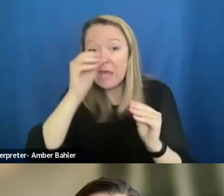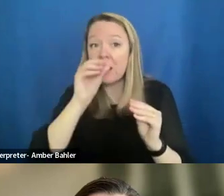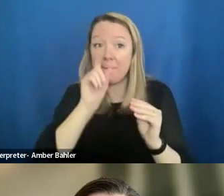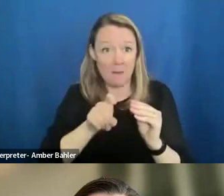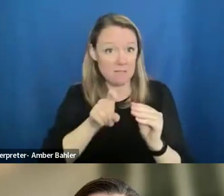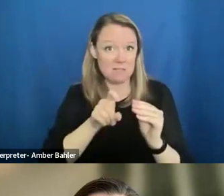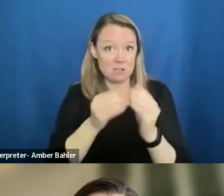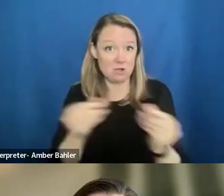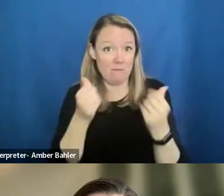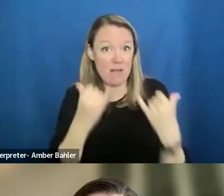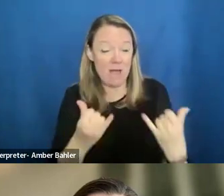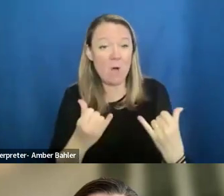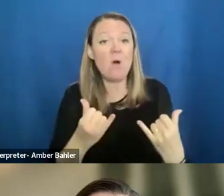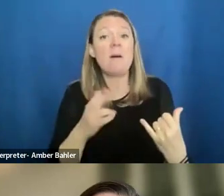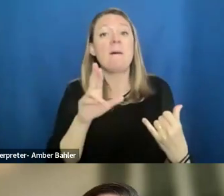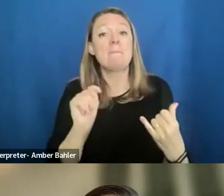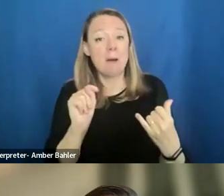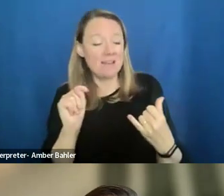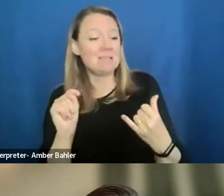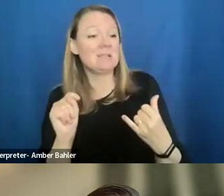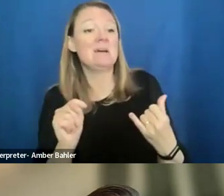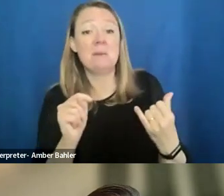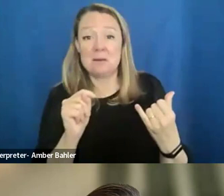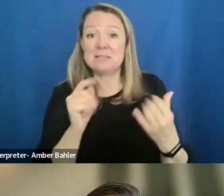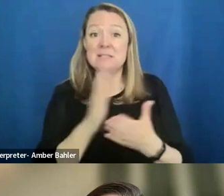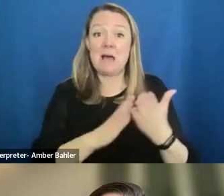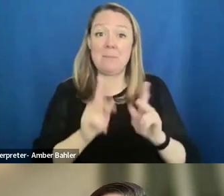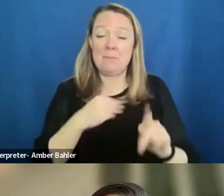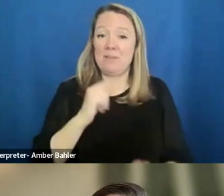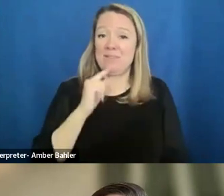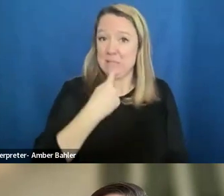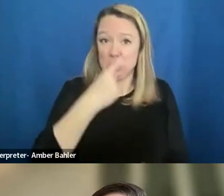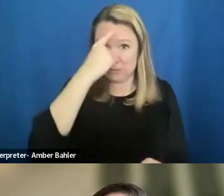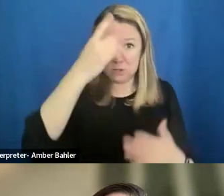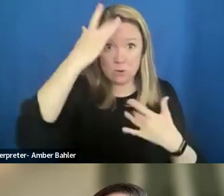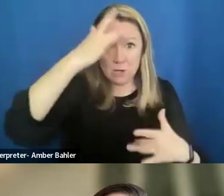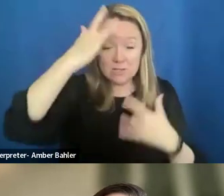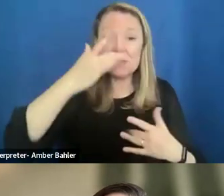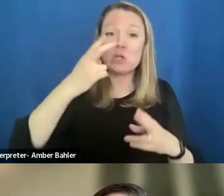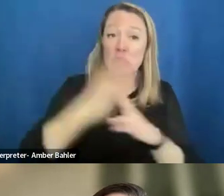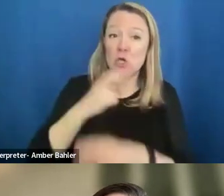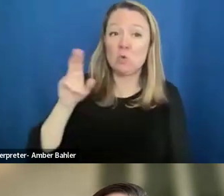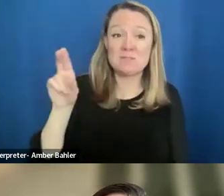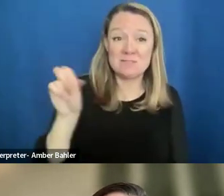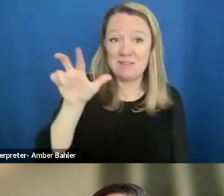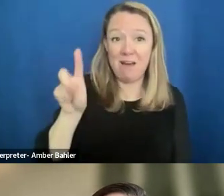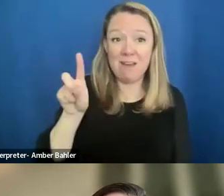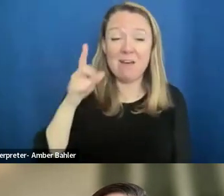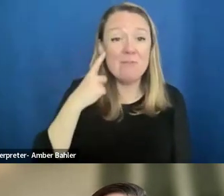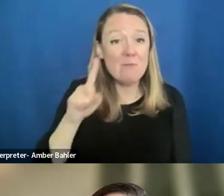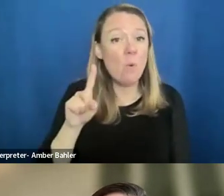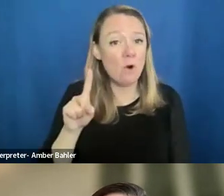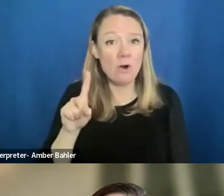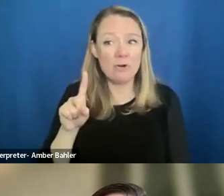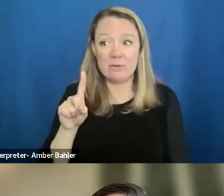who also use substances for a lot of the reasons we've talked about. So really, I think we can't continue to separate these out as two separate